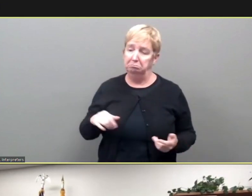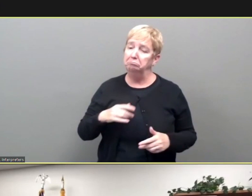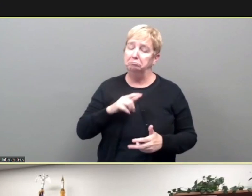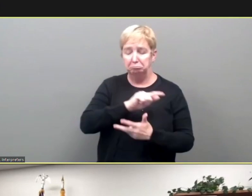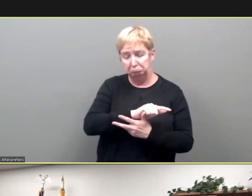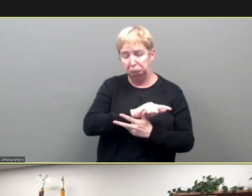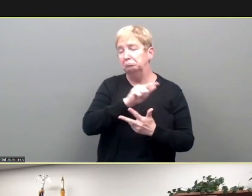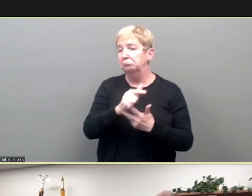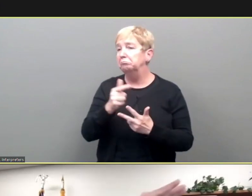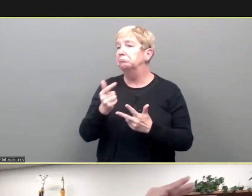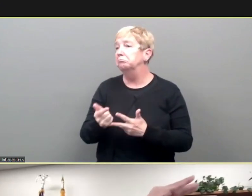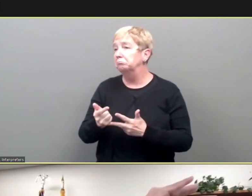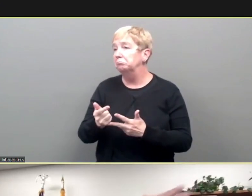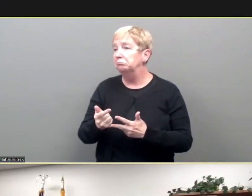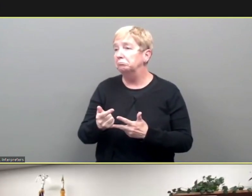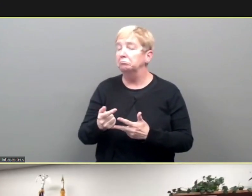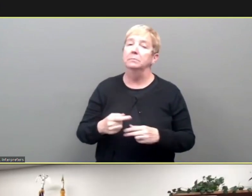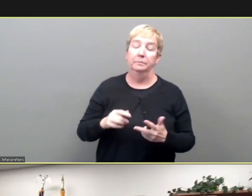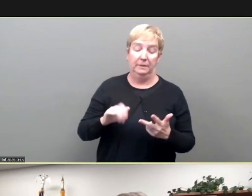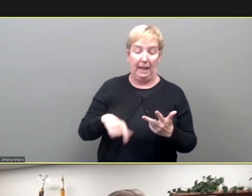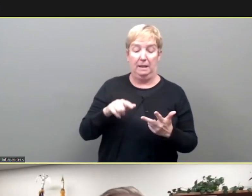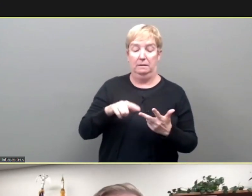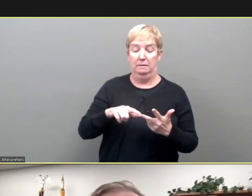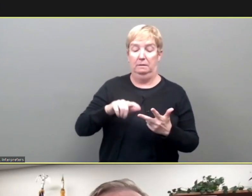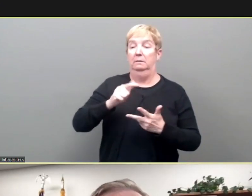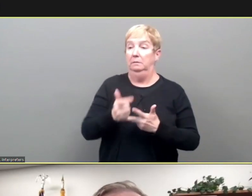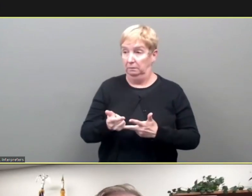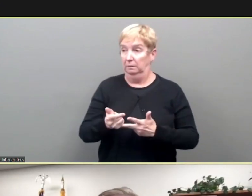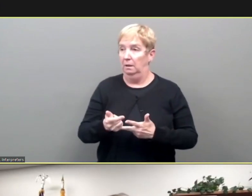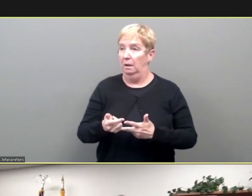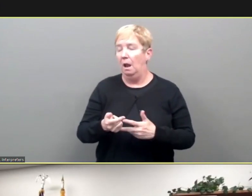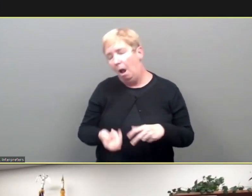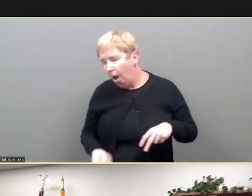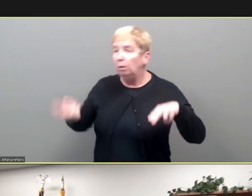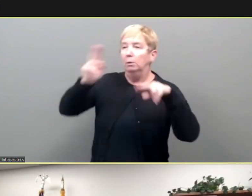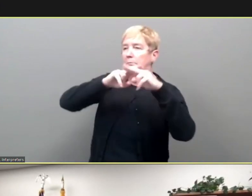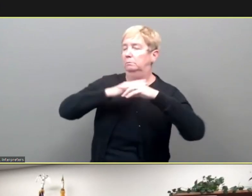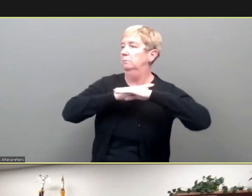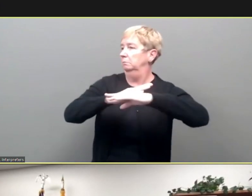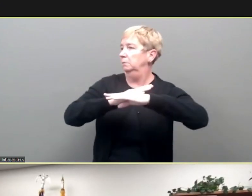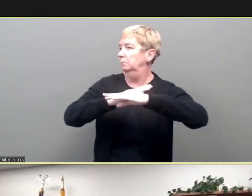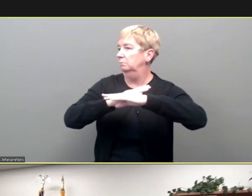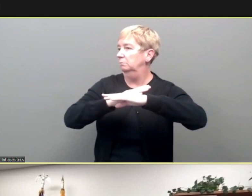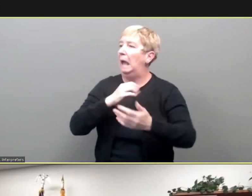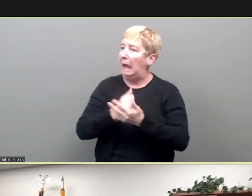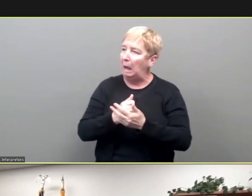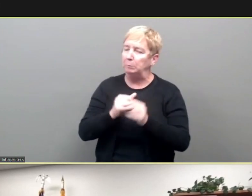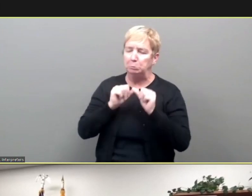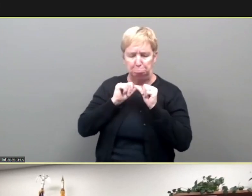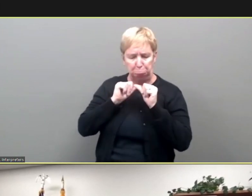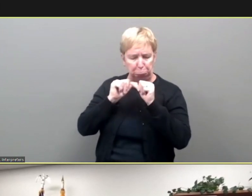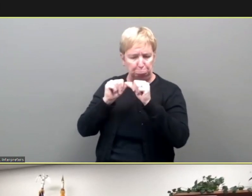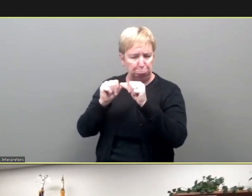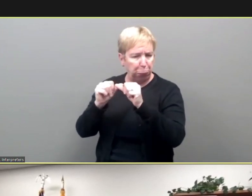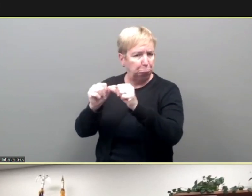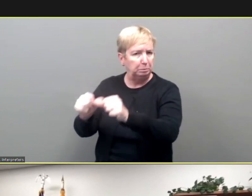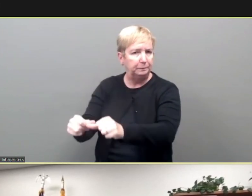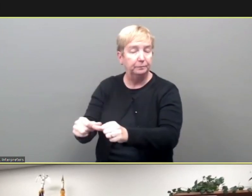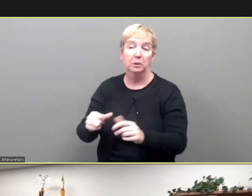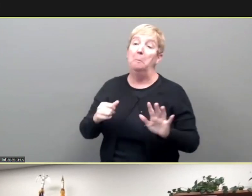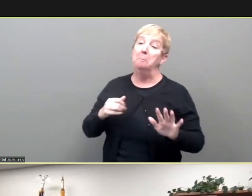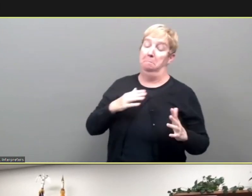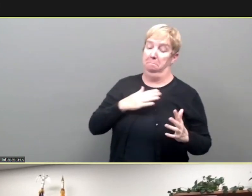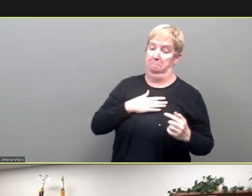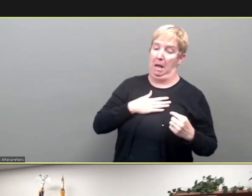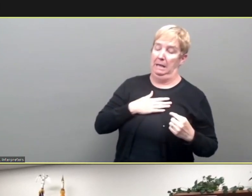And that last shot pulls that immunity up even higher and helps it last. And so this was